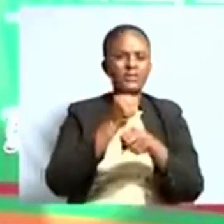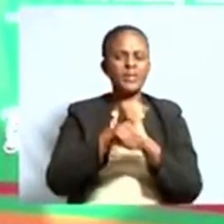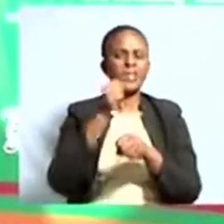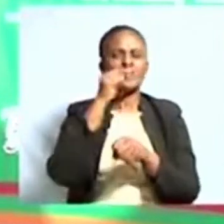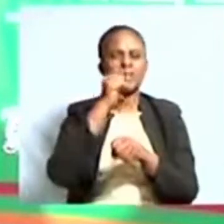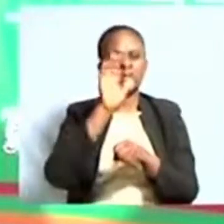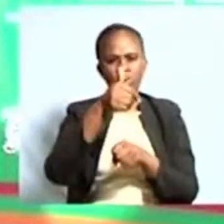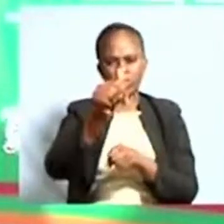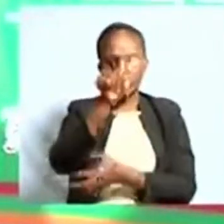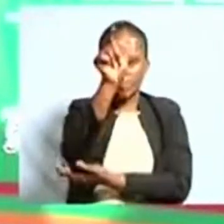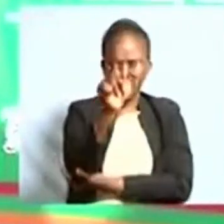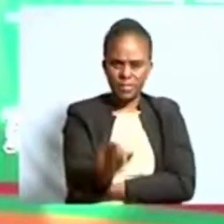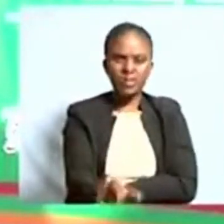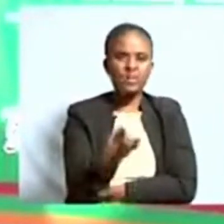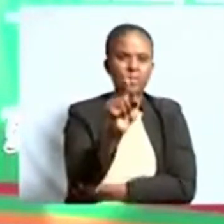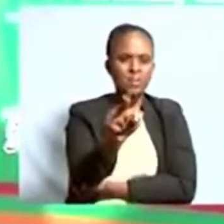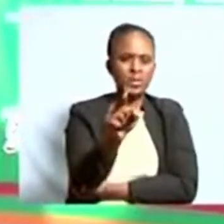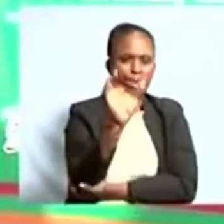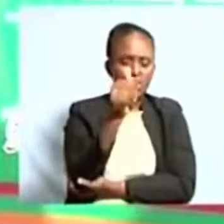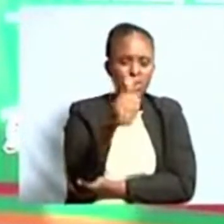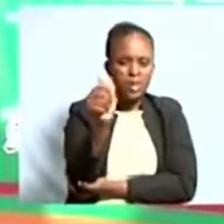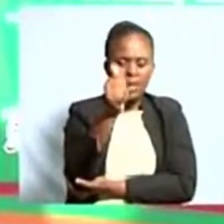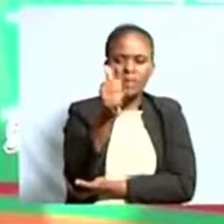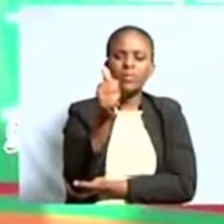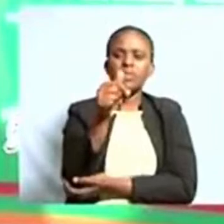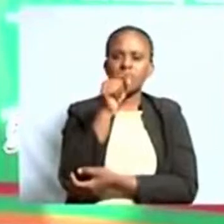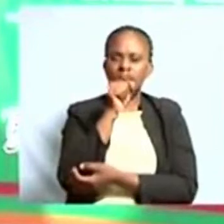You as an individual, if you download music